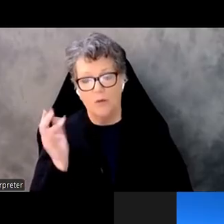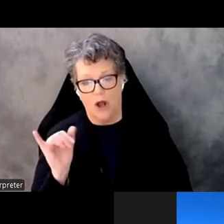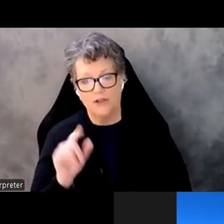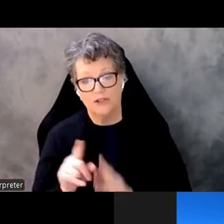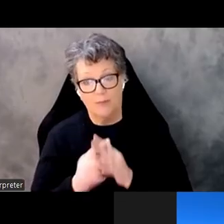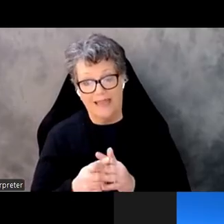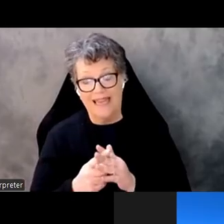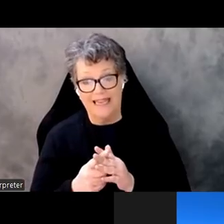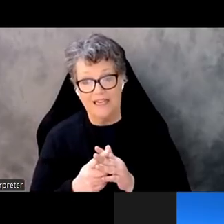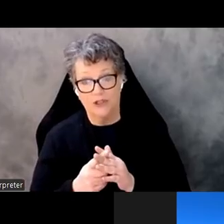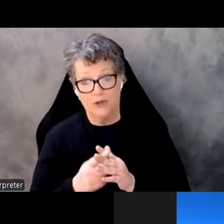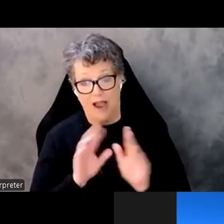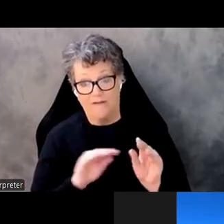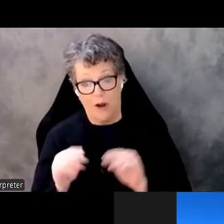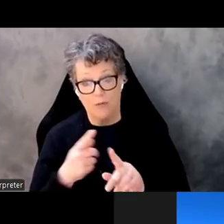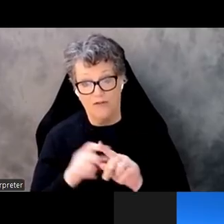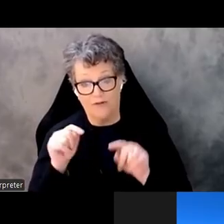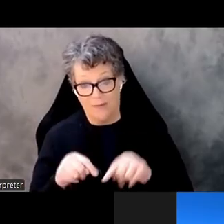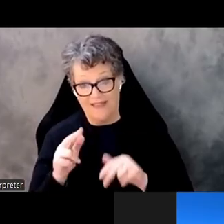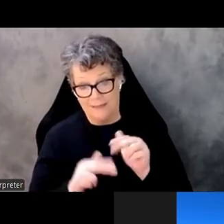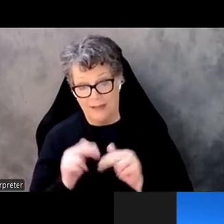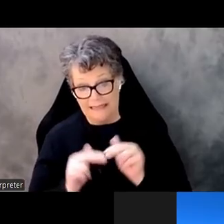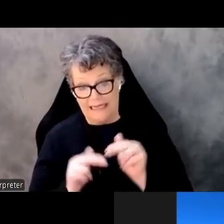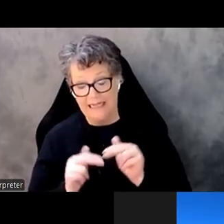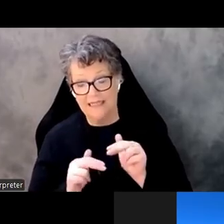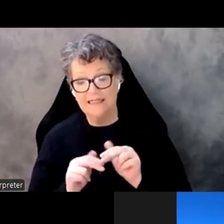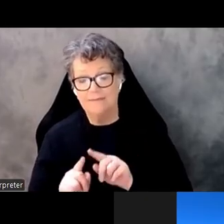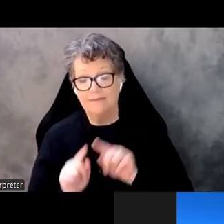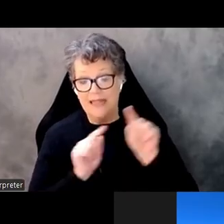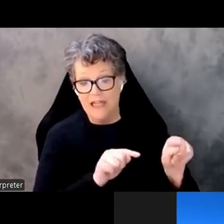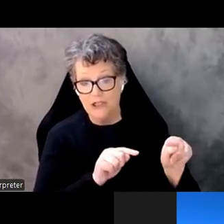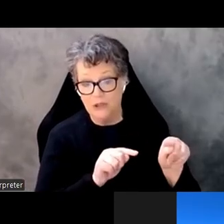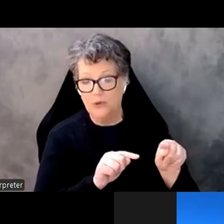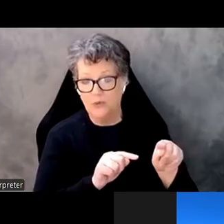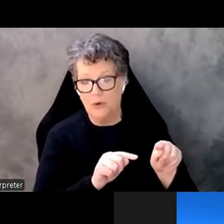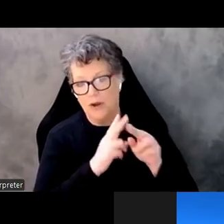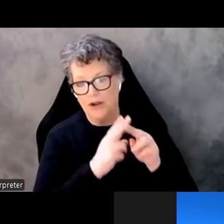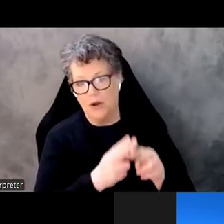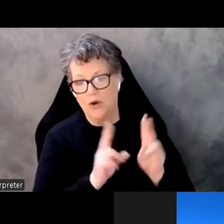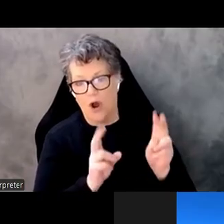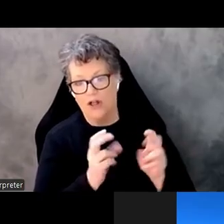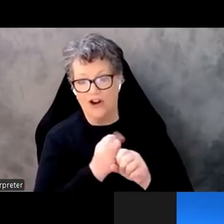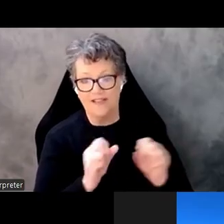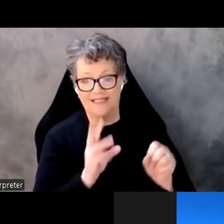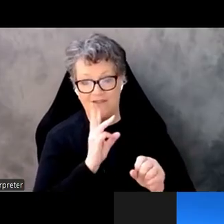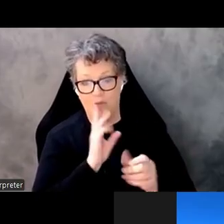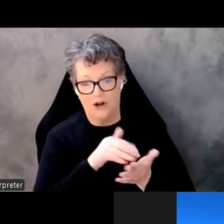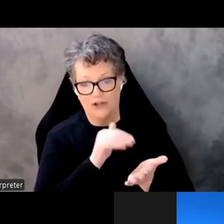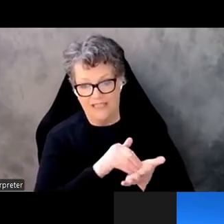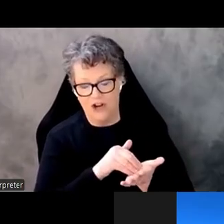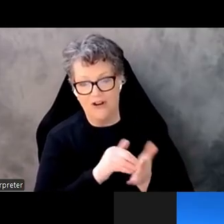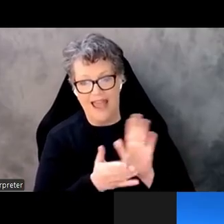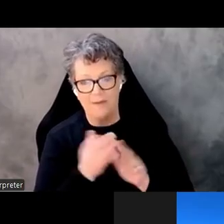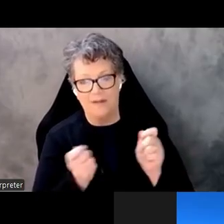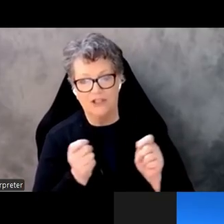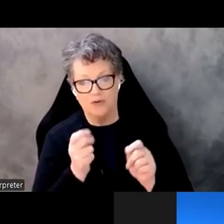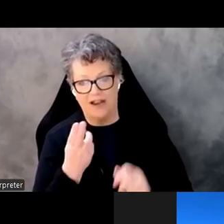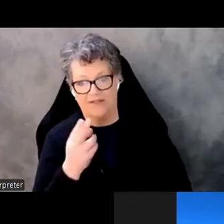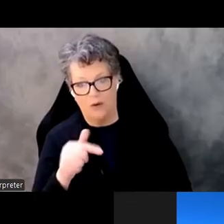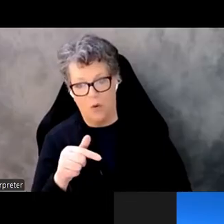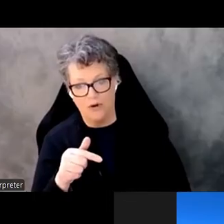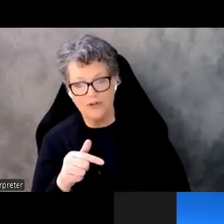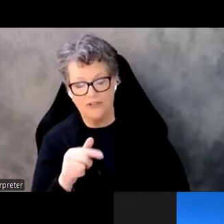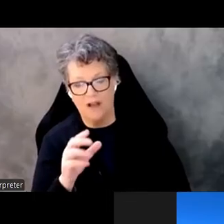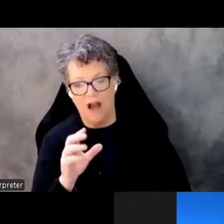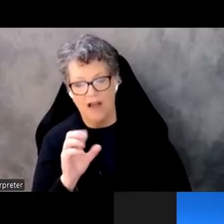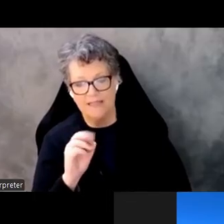to execute our move from this building into what we are going to call our Safe Water Center, our administrative headquarters on